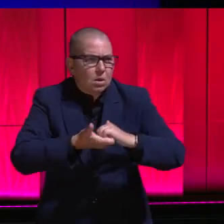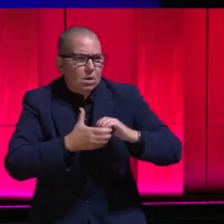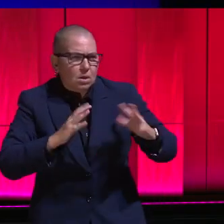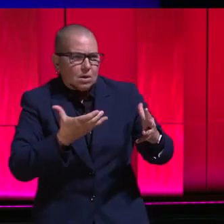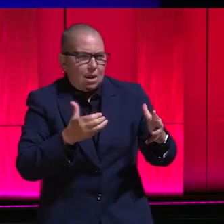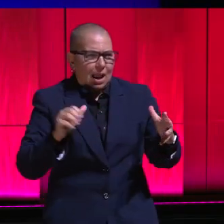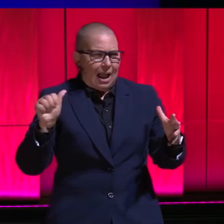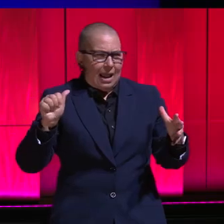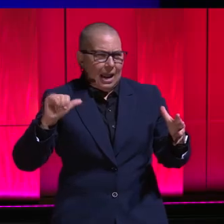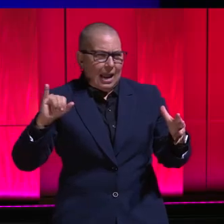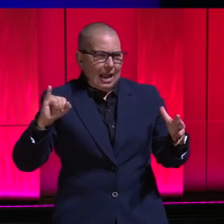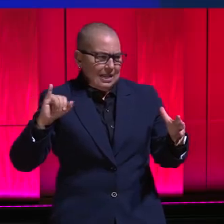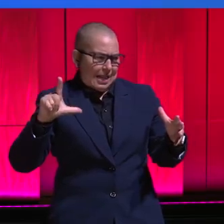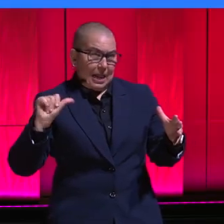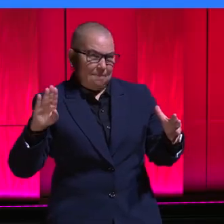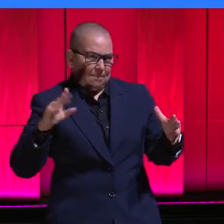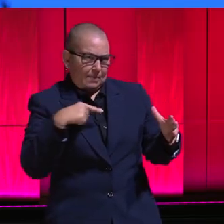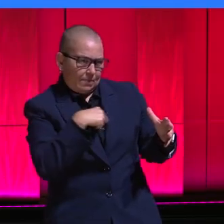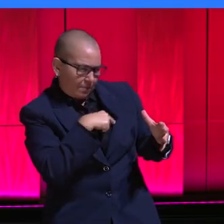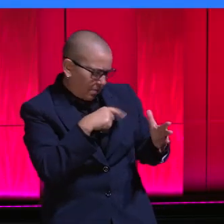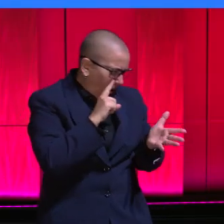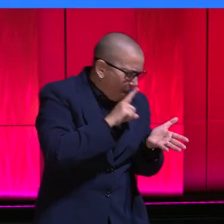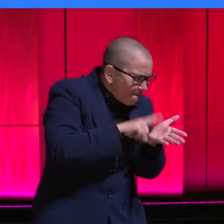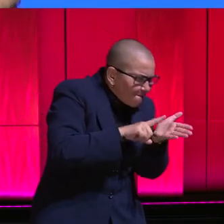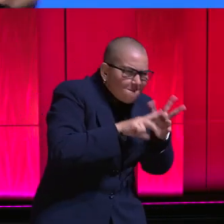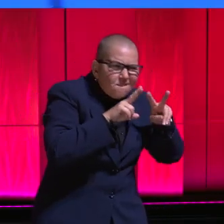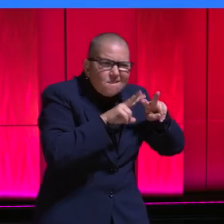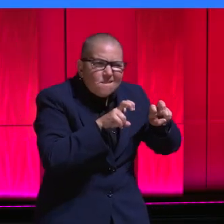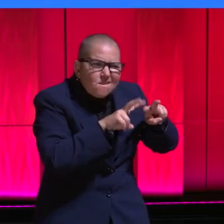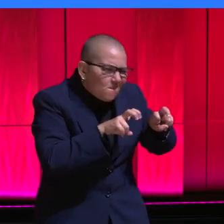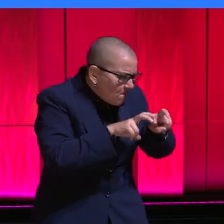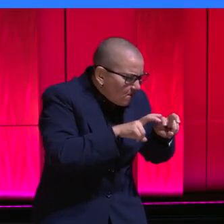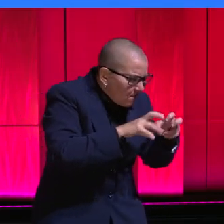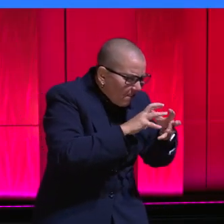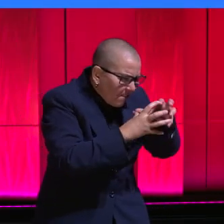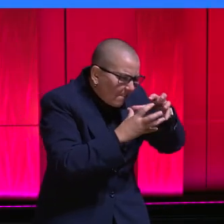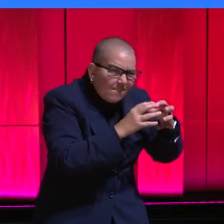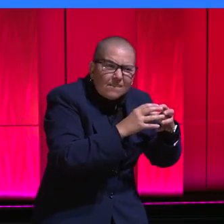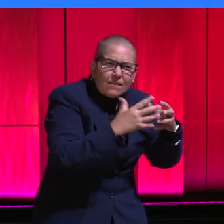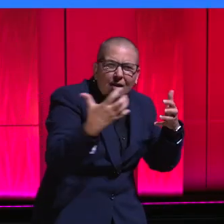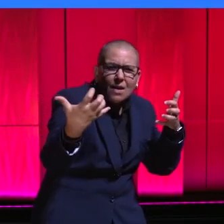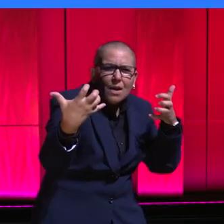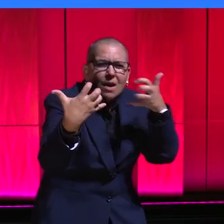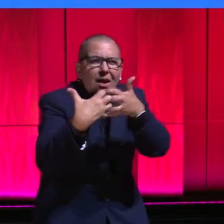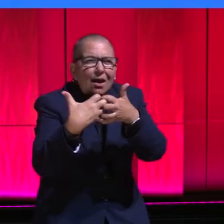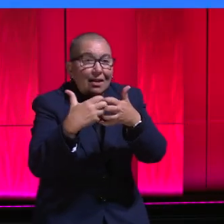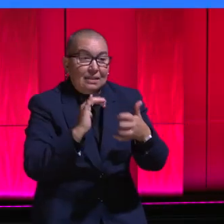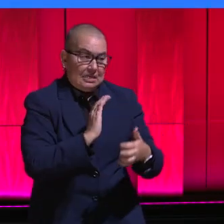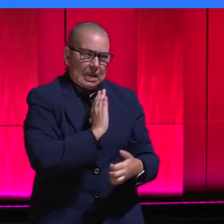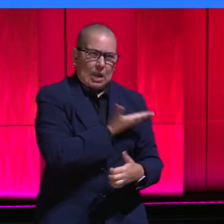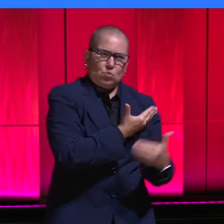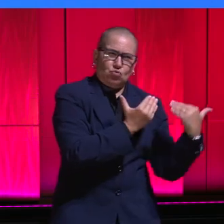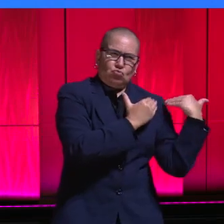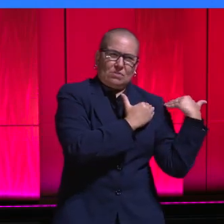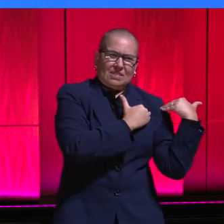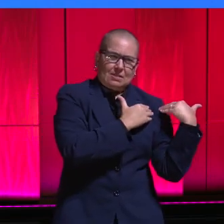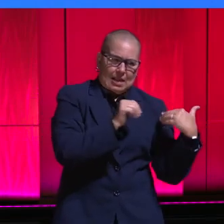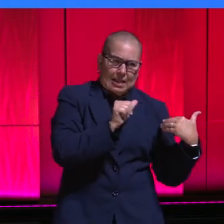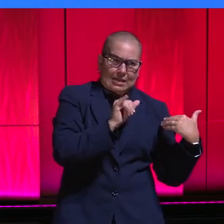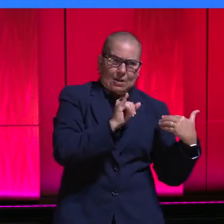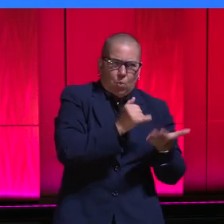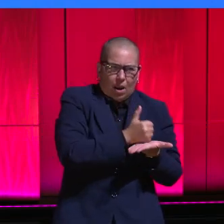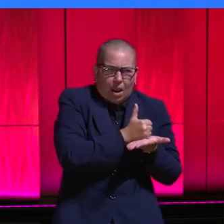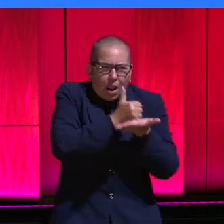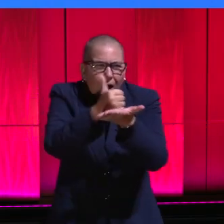and explore with this technology so we can pragmatically and responsibly use AI to help you improve your Jamf